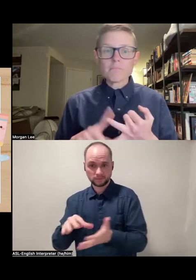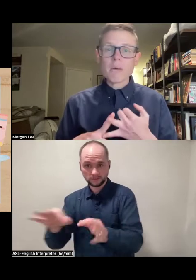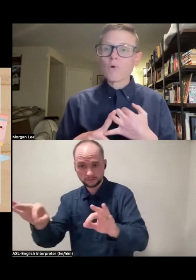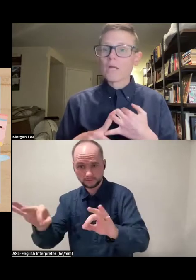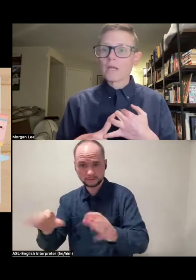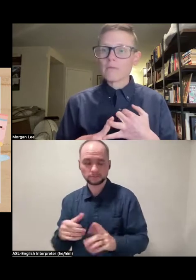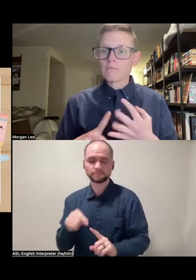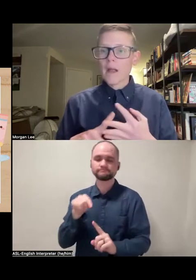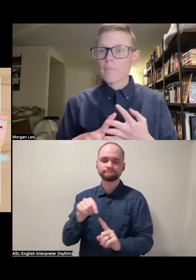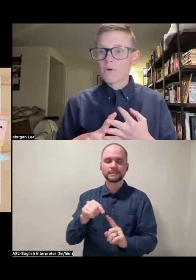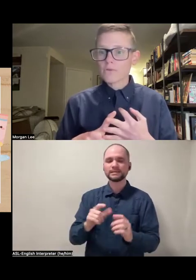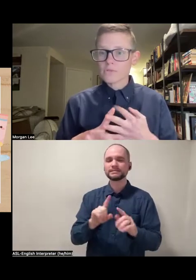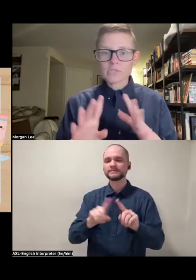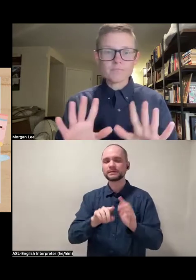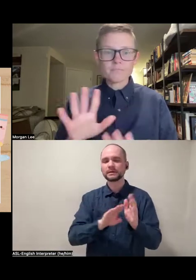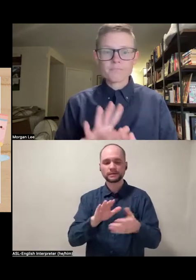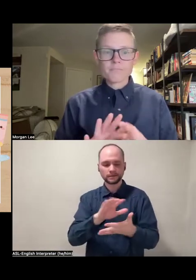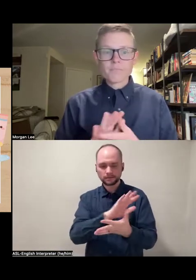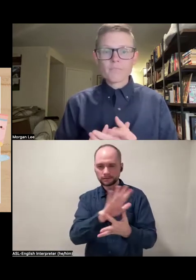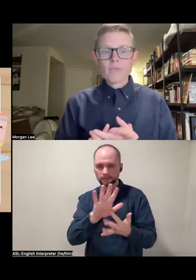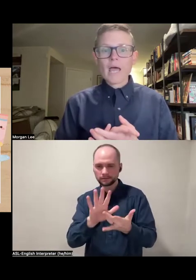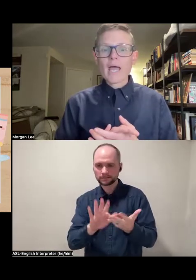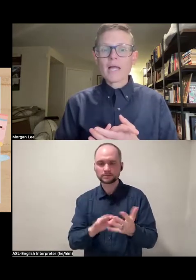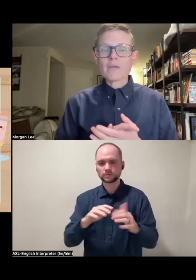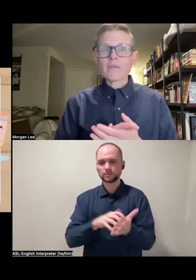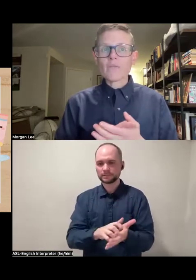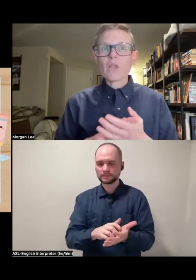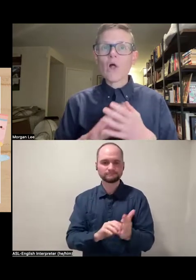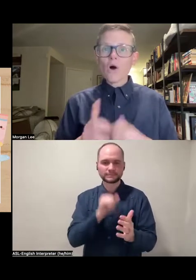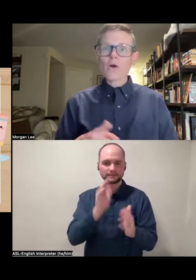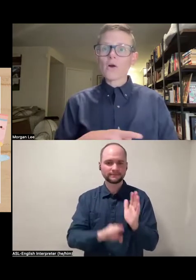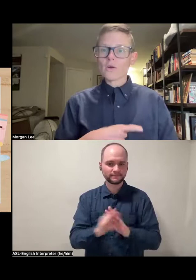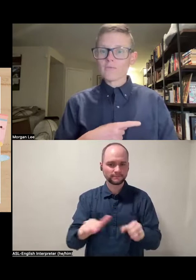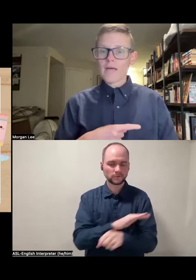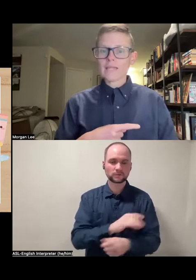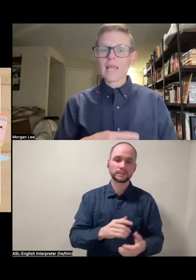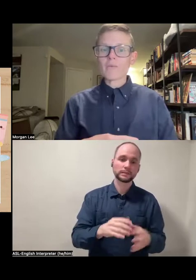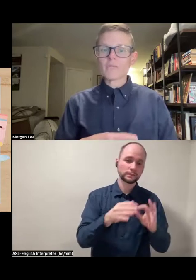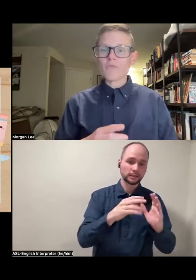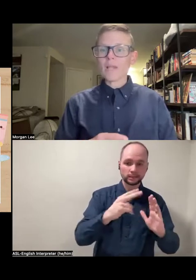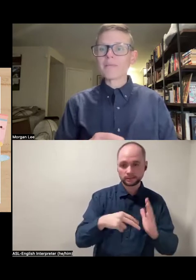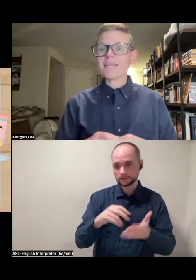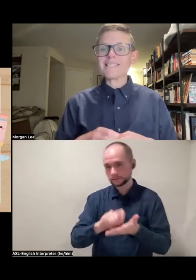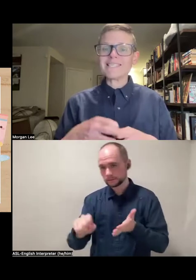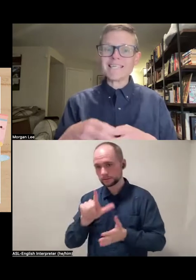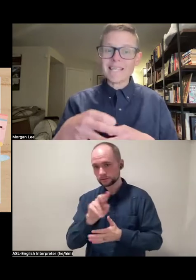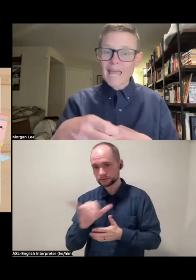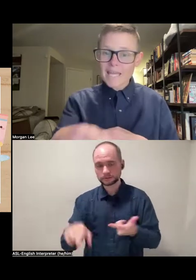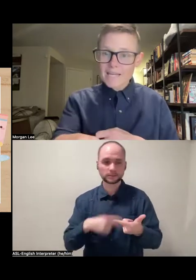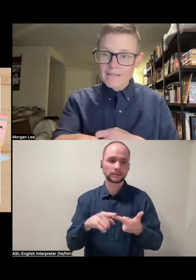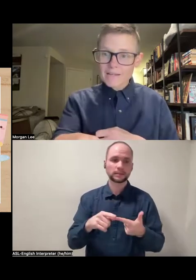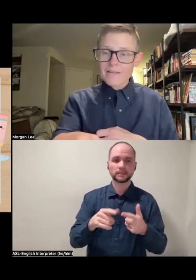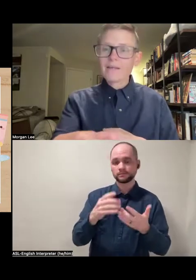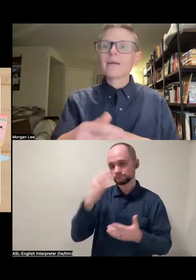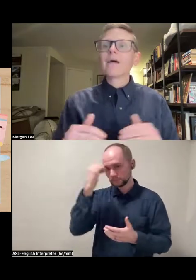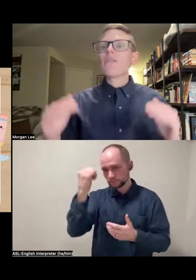literacy, memory, numbers. And the longer that language development is